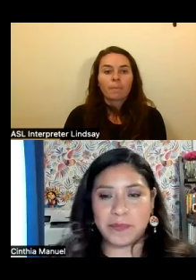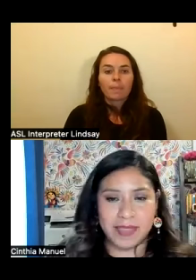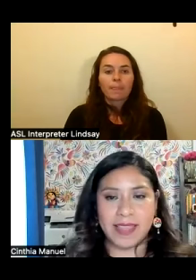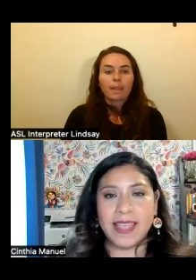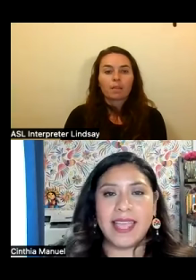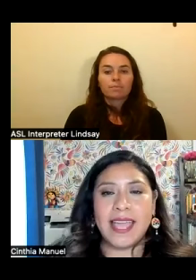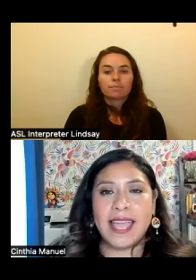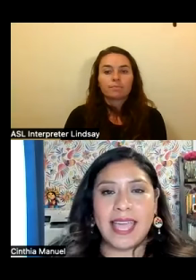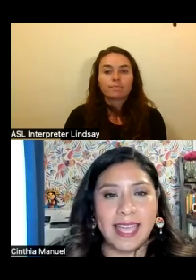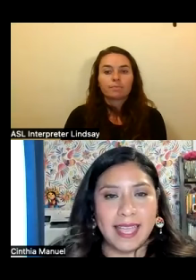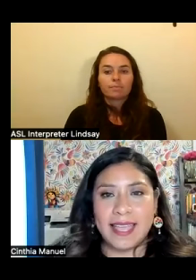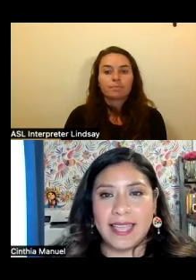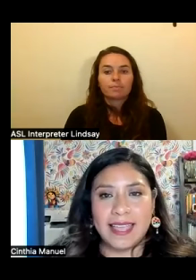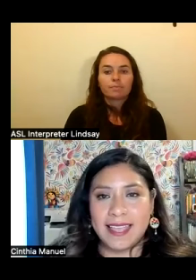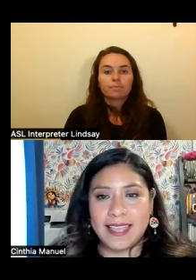Okay.